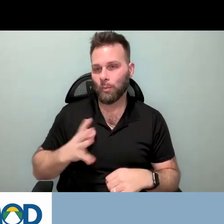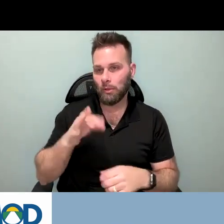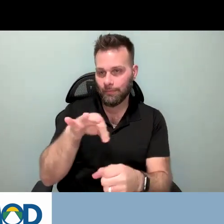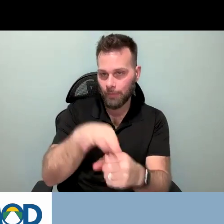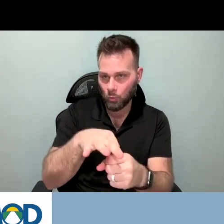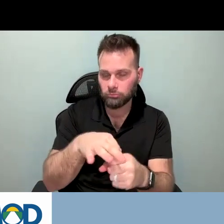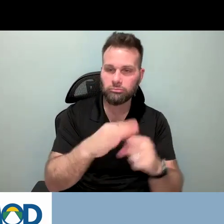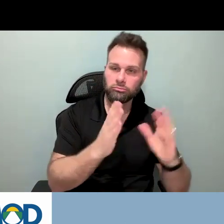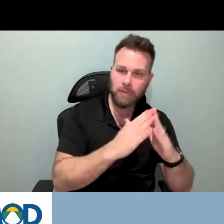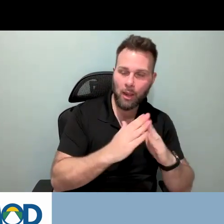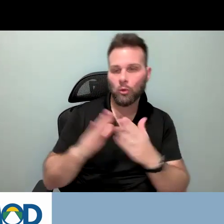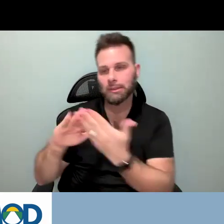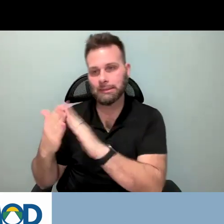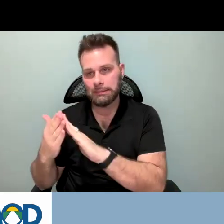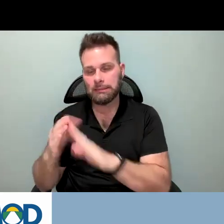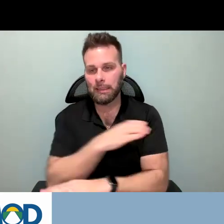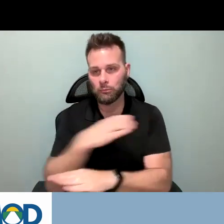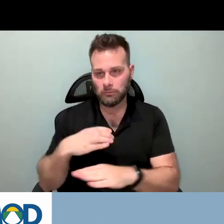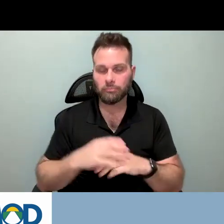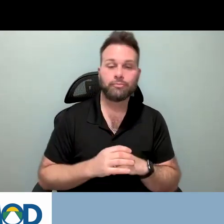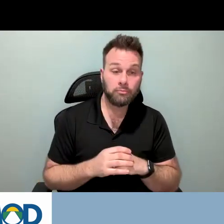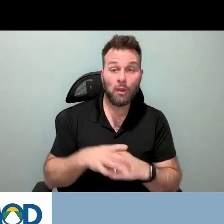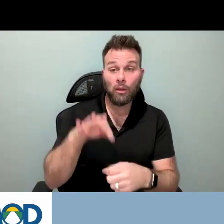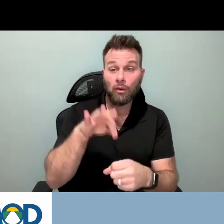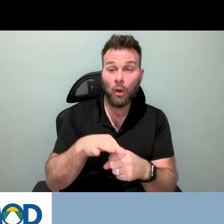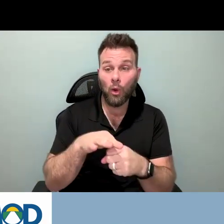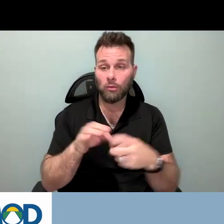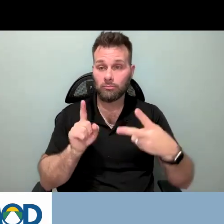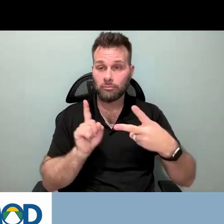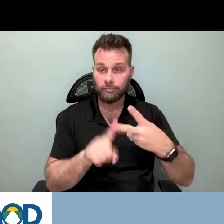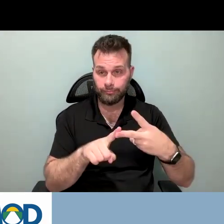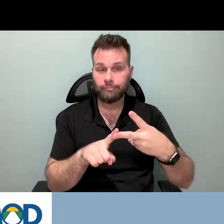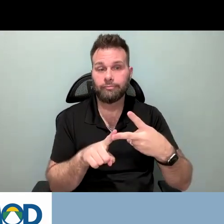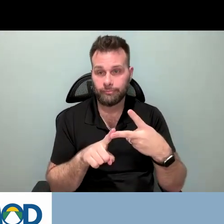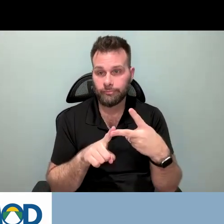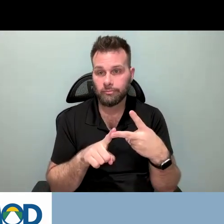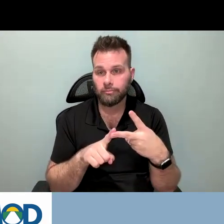Council. This vote is not to adopt Chapter 40, Section 8J.